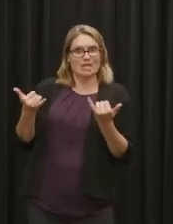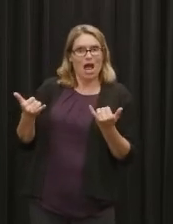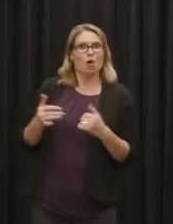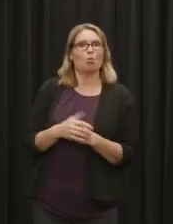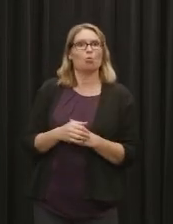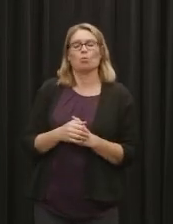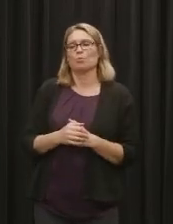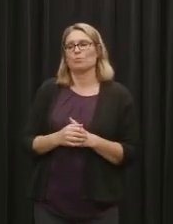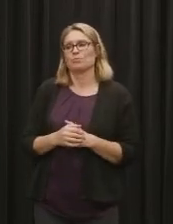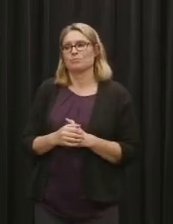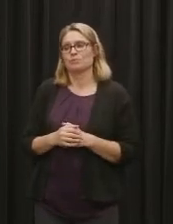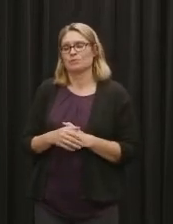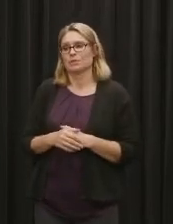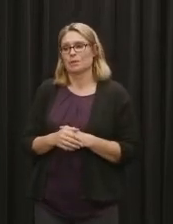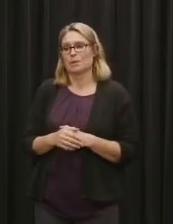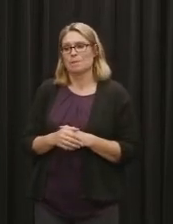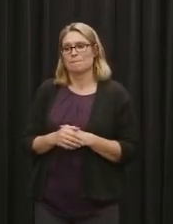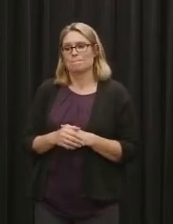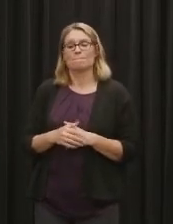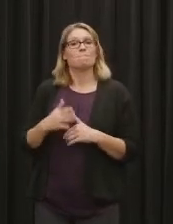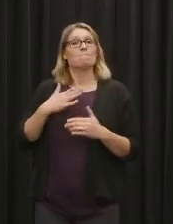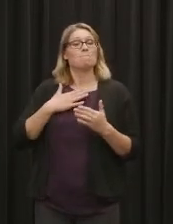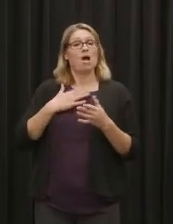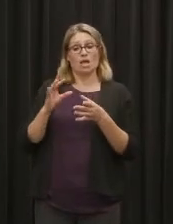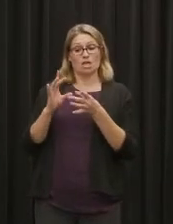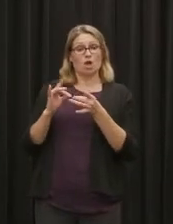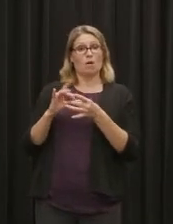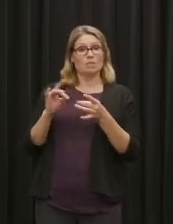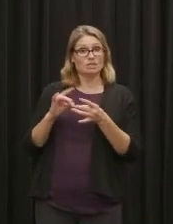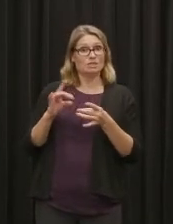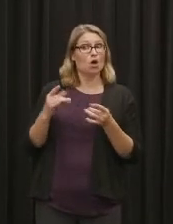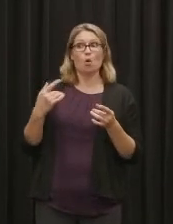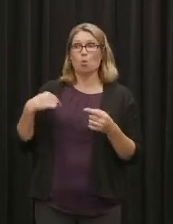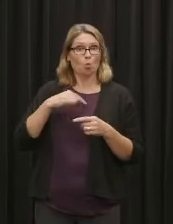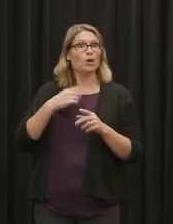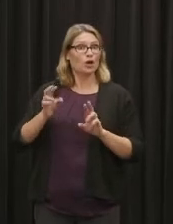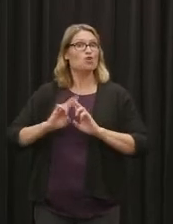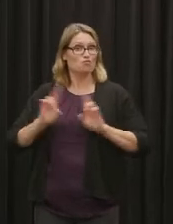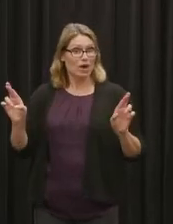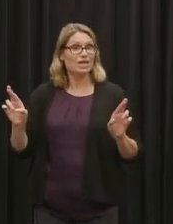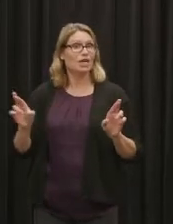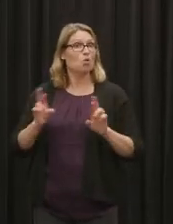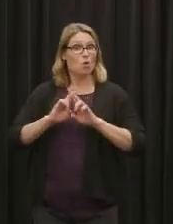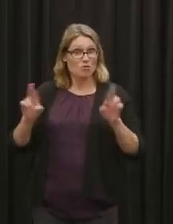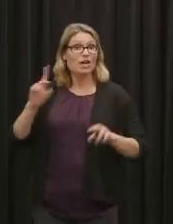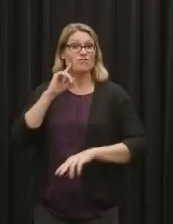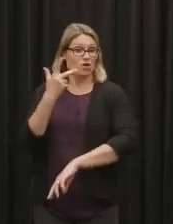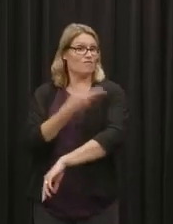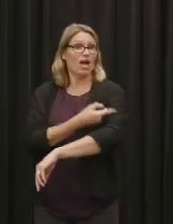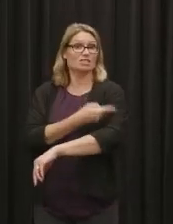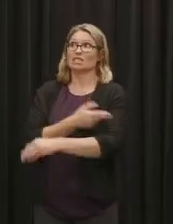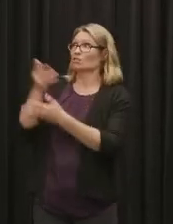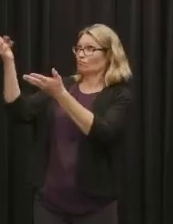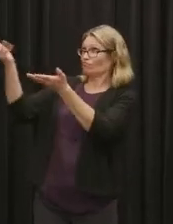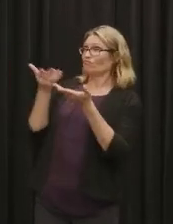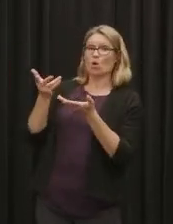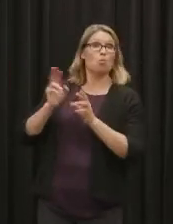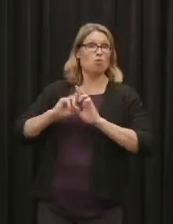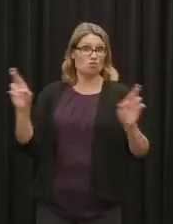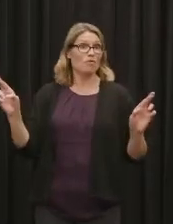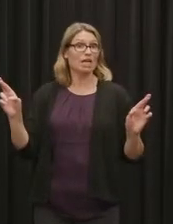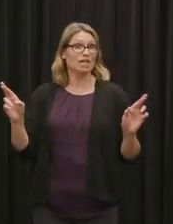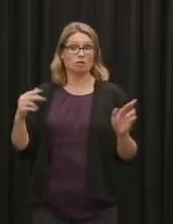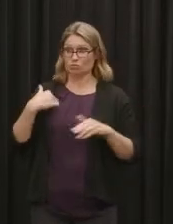At the outset of my prepared notes, I stated that we are ready to receive vaccine going forward